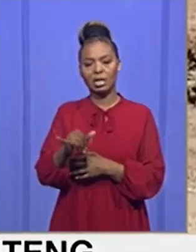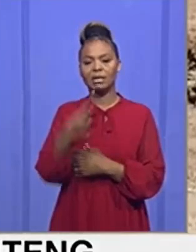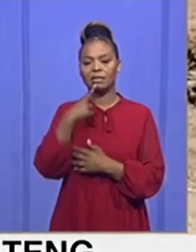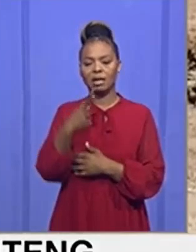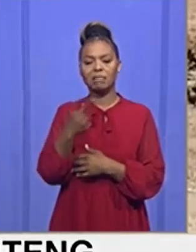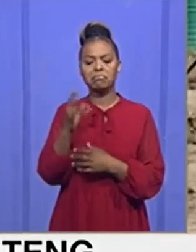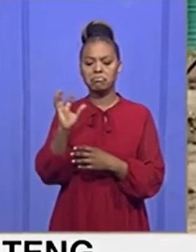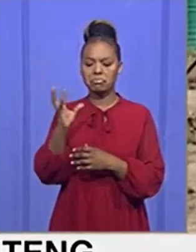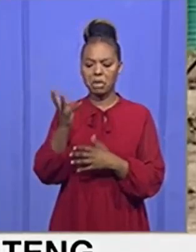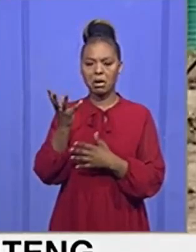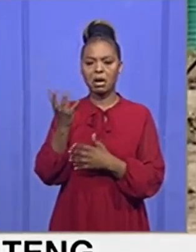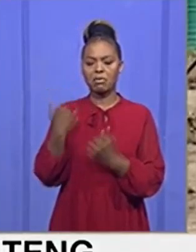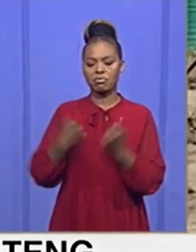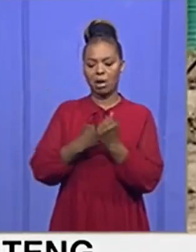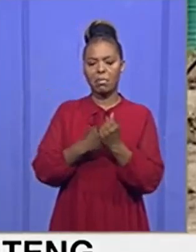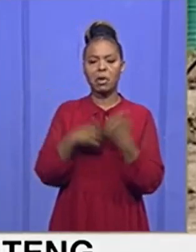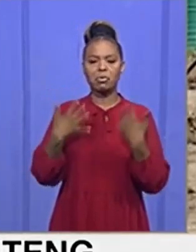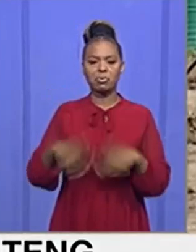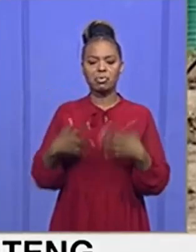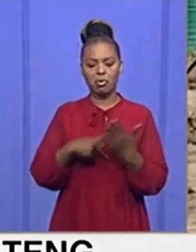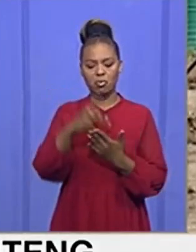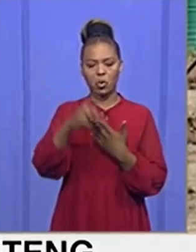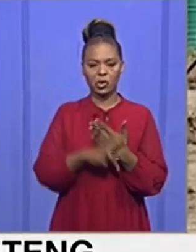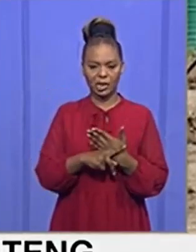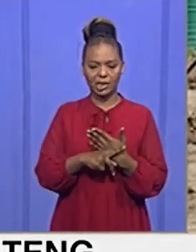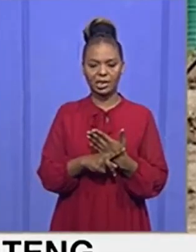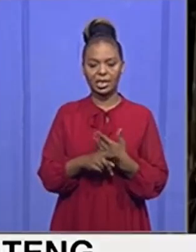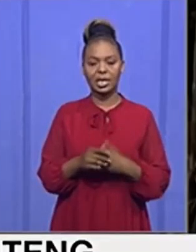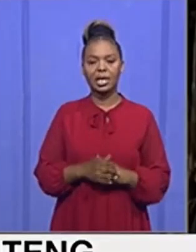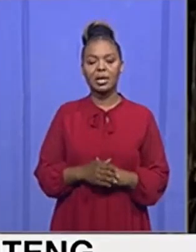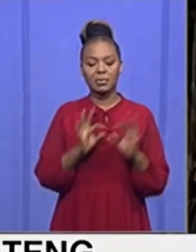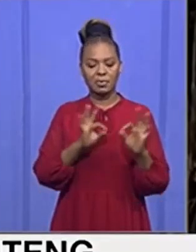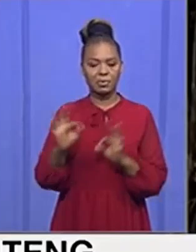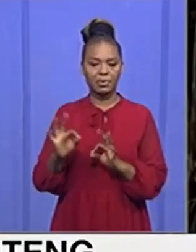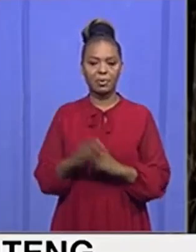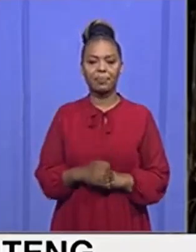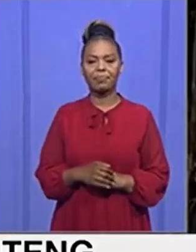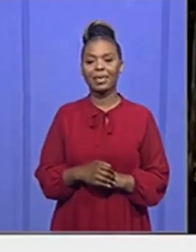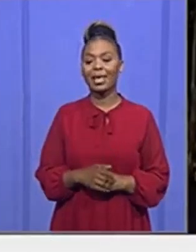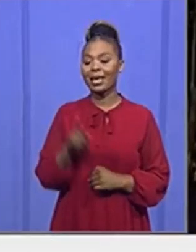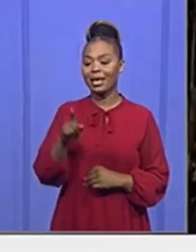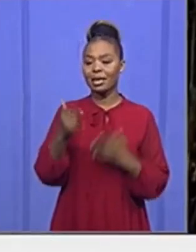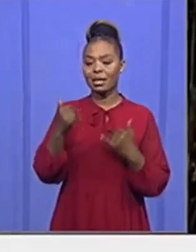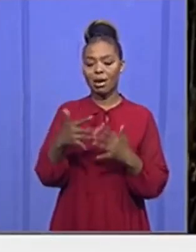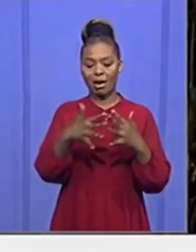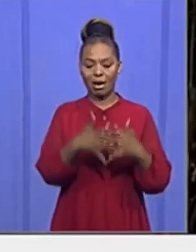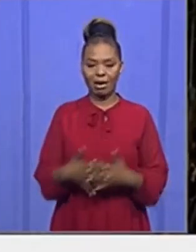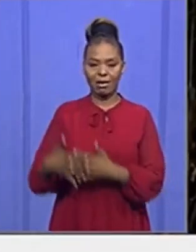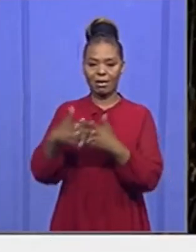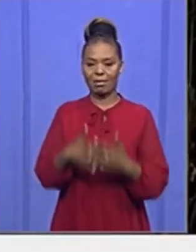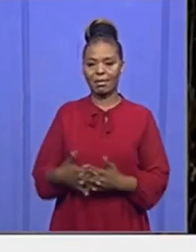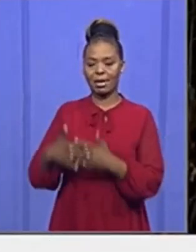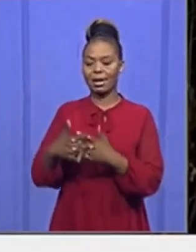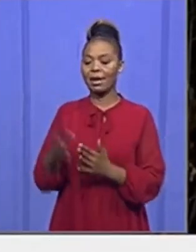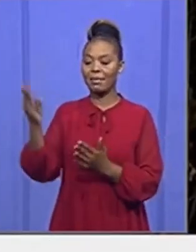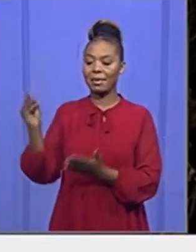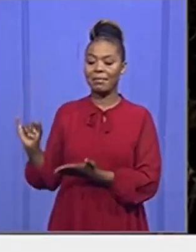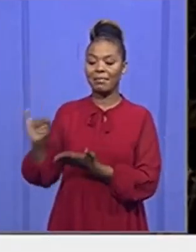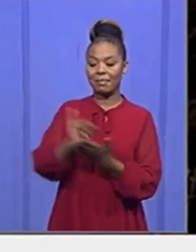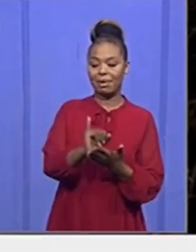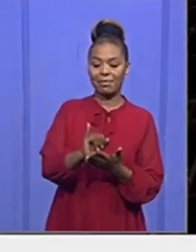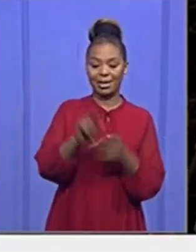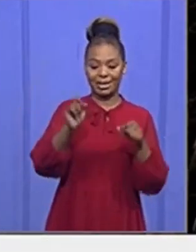Freistata le ya selegae. Projekte ya gase e Virginia e le rongwe gore America ke yona e tsetetseng ditšhelete mo ke motlhala